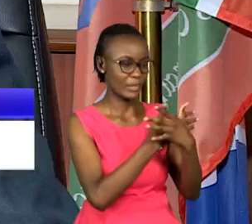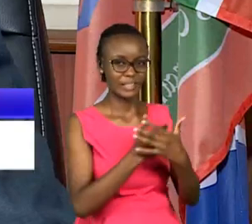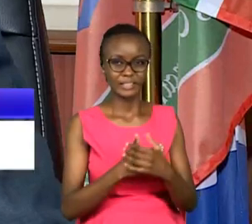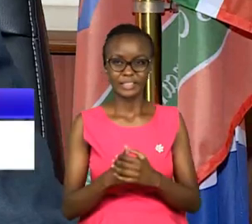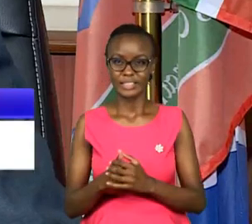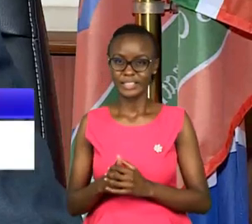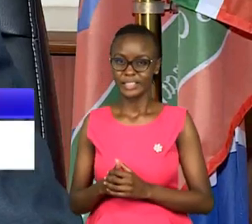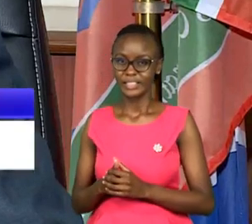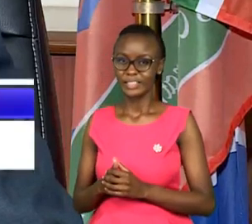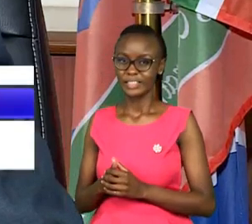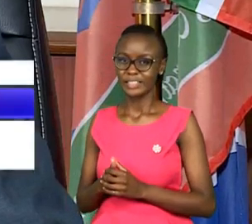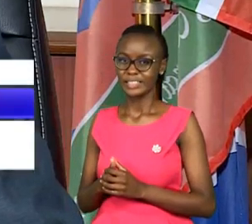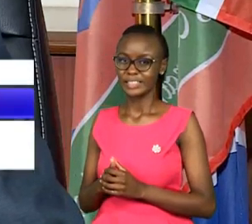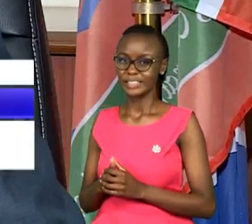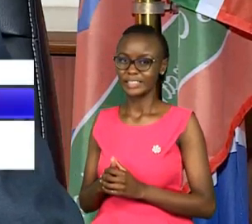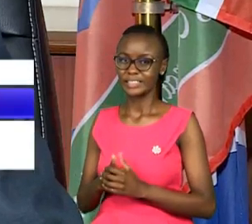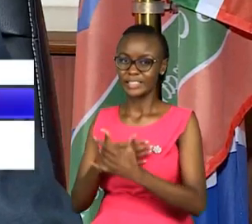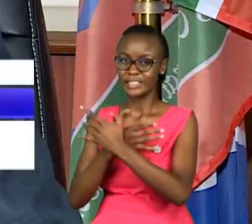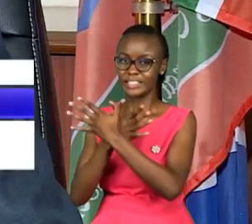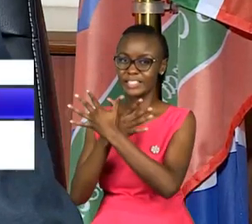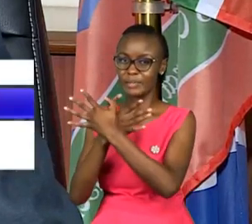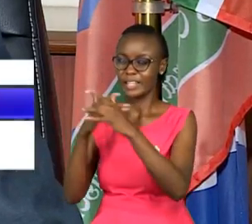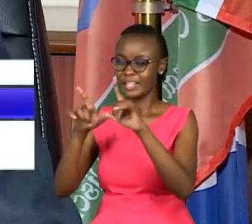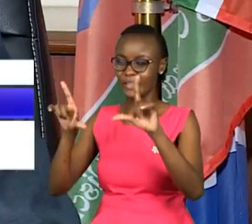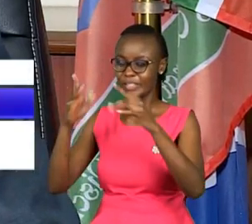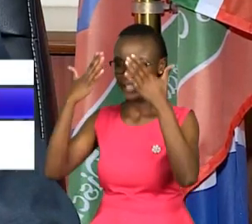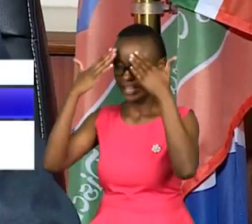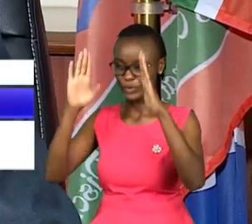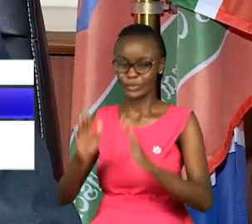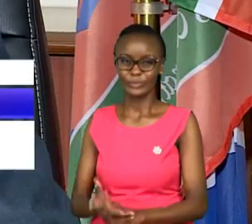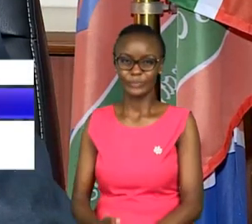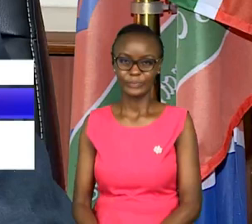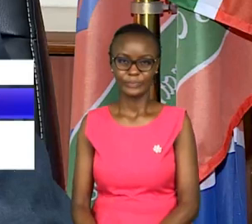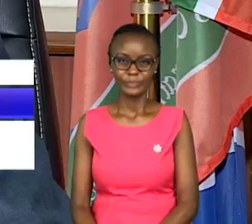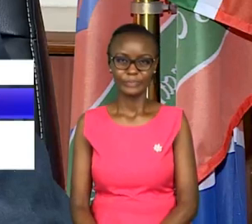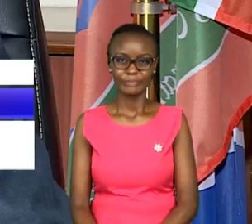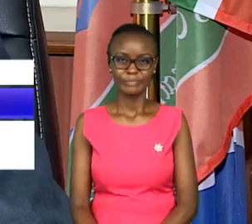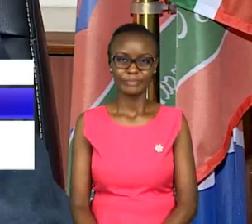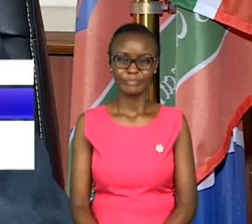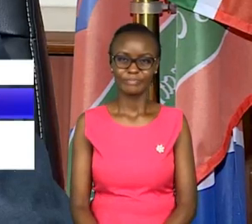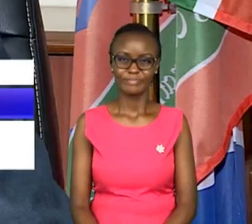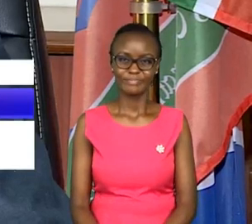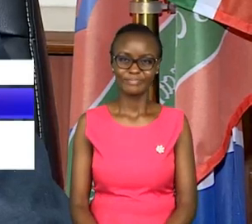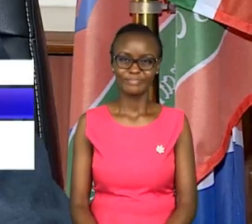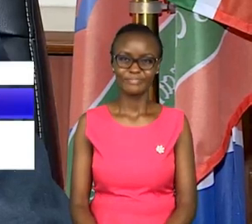Vielen Dank für diese Möglichkeit auf diese Sendung zu sein. Nächste Woche haben wir